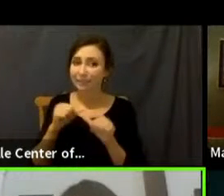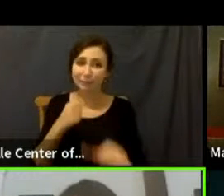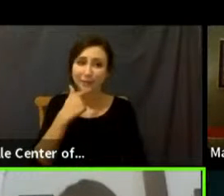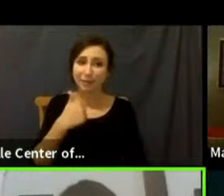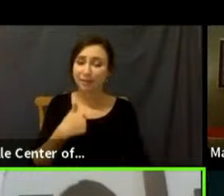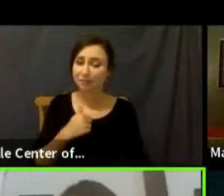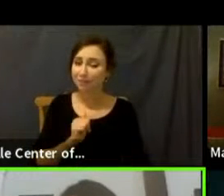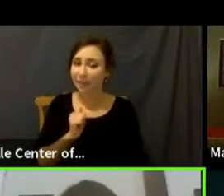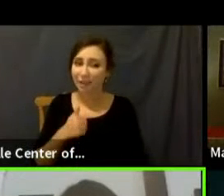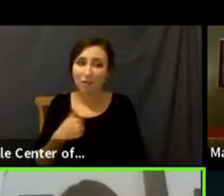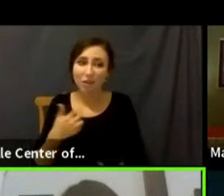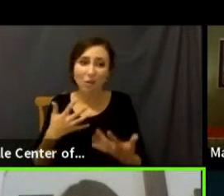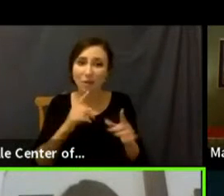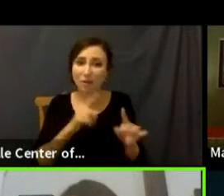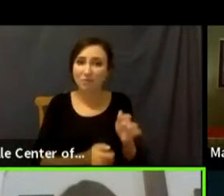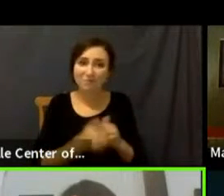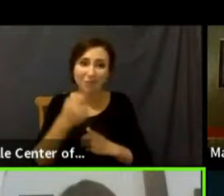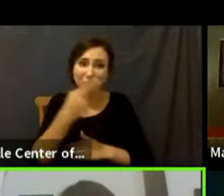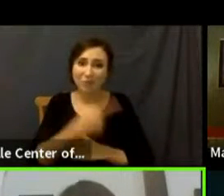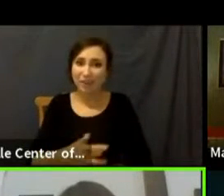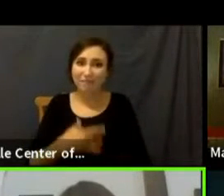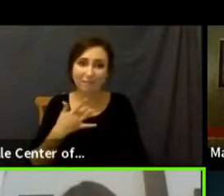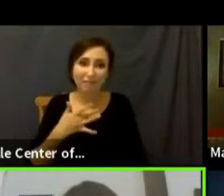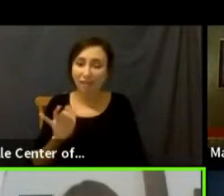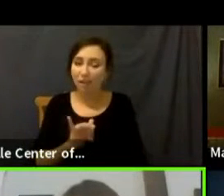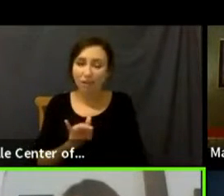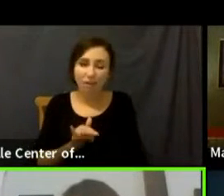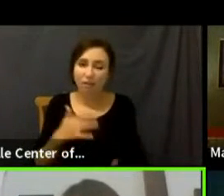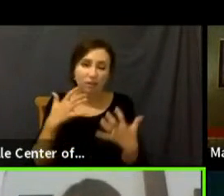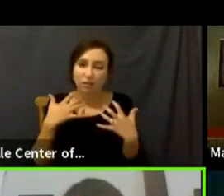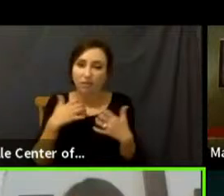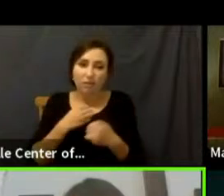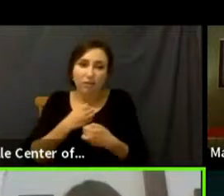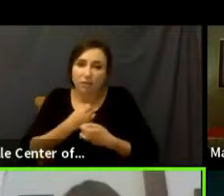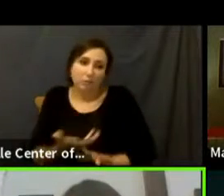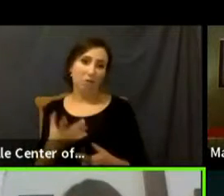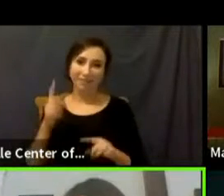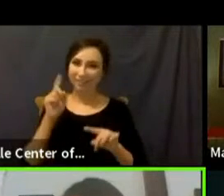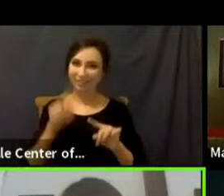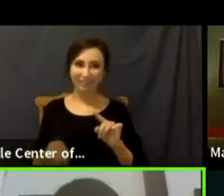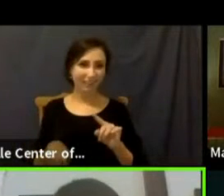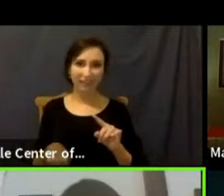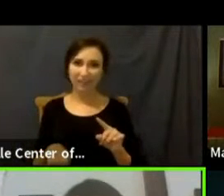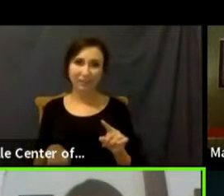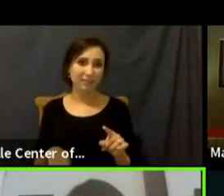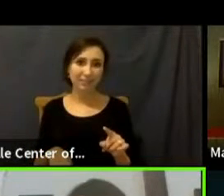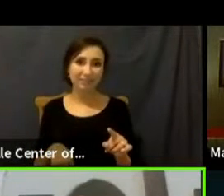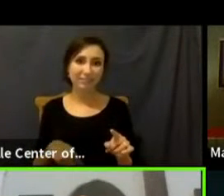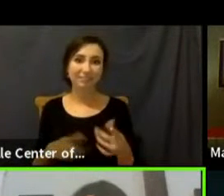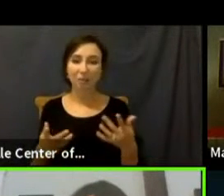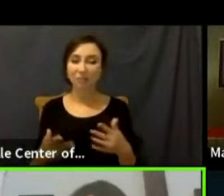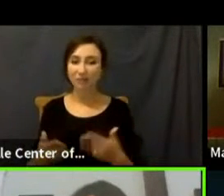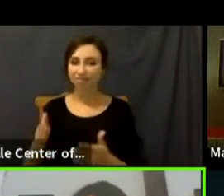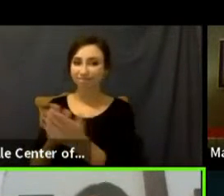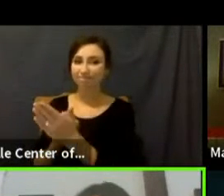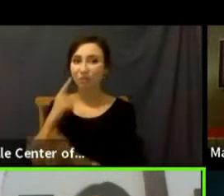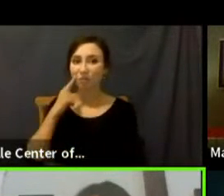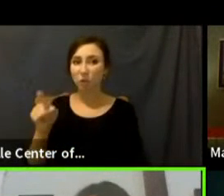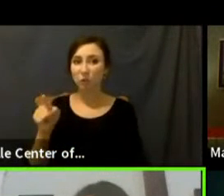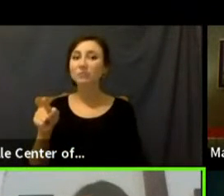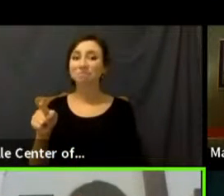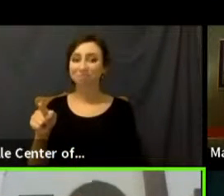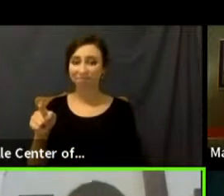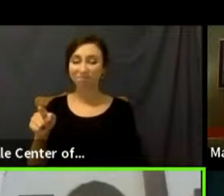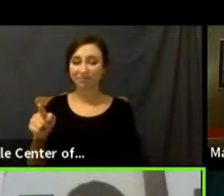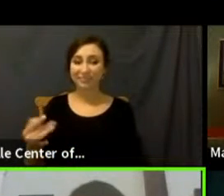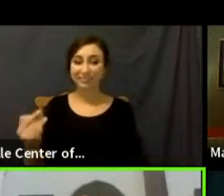to get out there, but I think most days I feel like a kicked dog. And so it's a little bit tough to do that. So applause to you. But no, I agree. I think that,